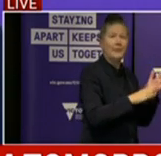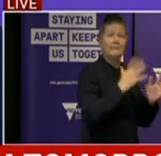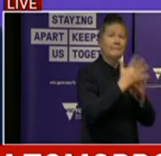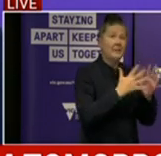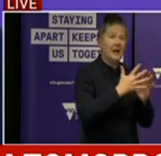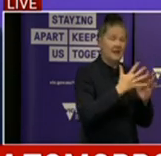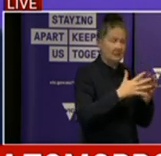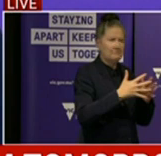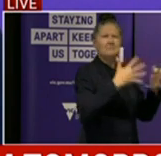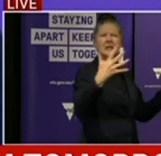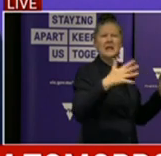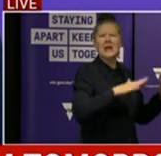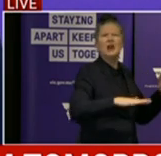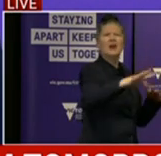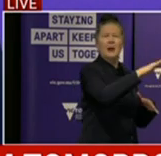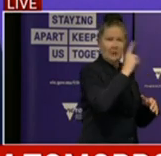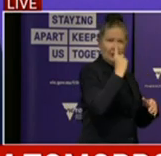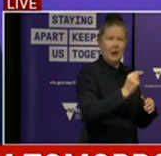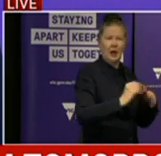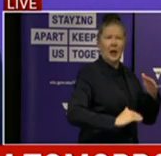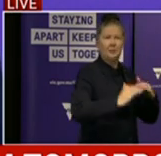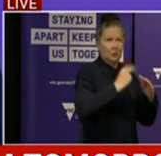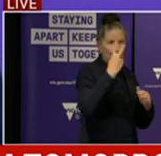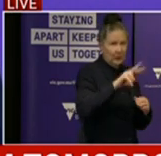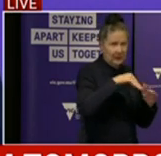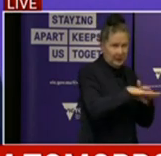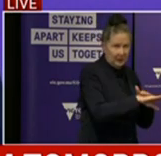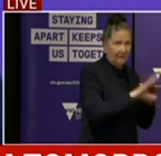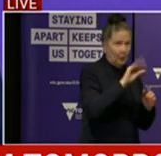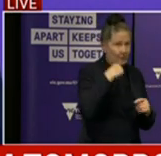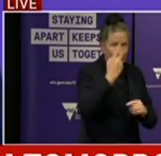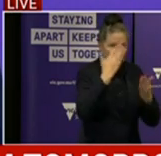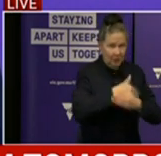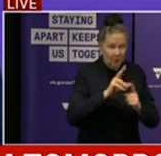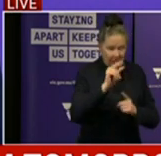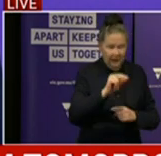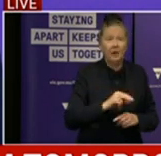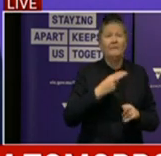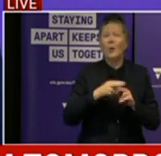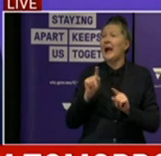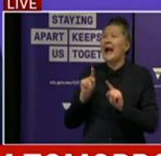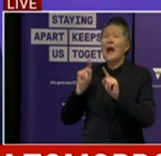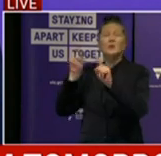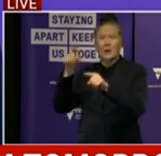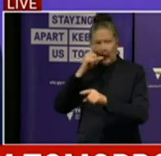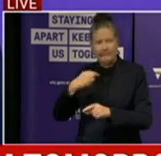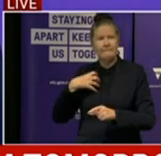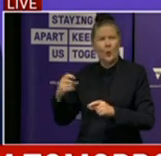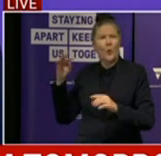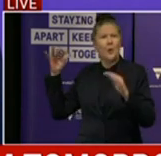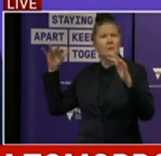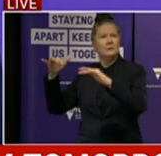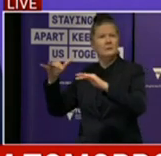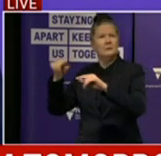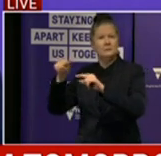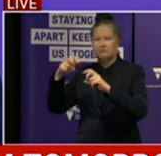This is from, again, midnight tomorrow night. For outdoor service, more customers can be seated. There are different